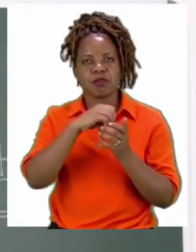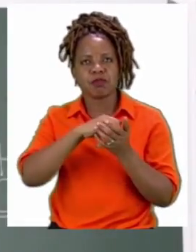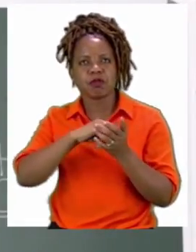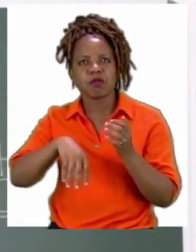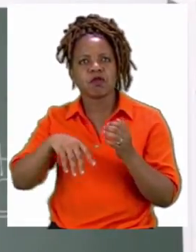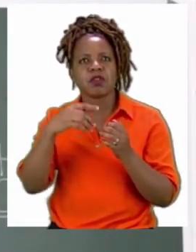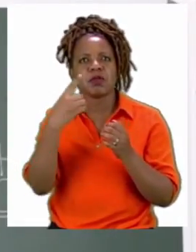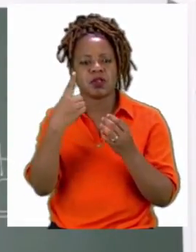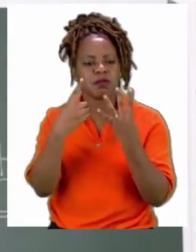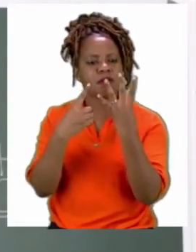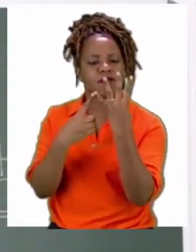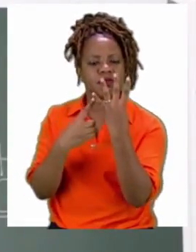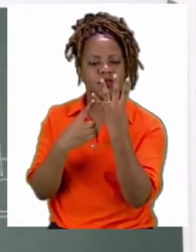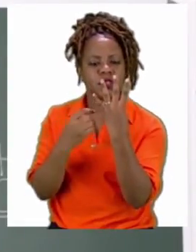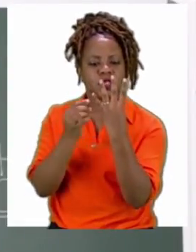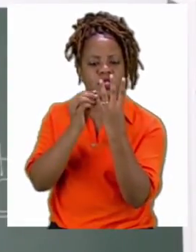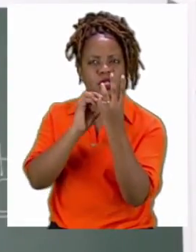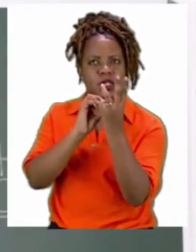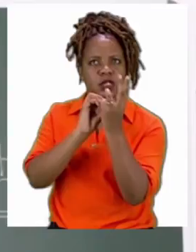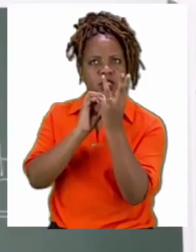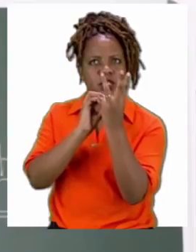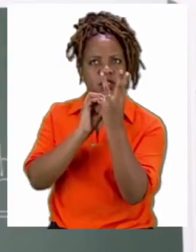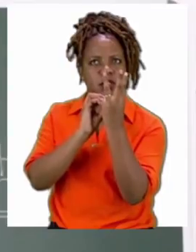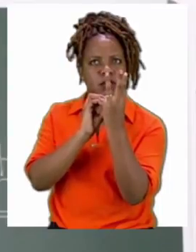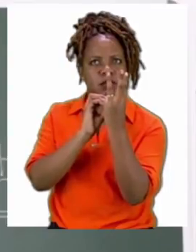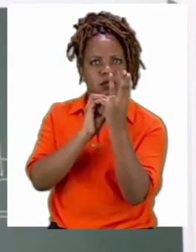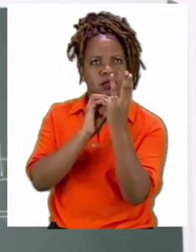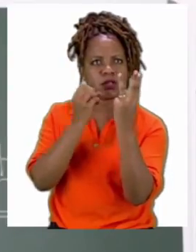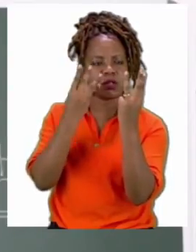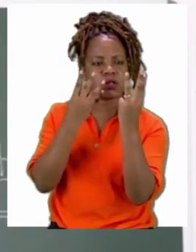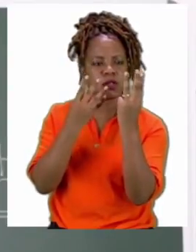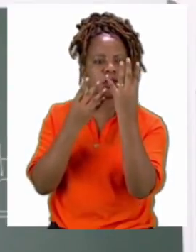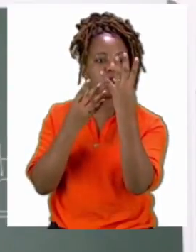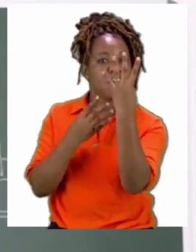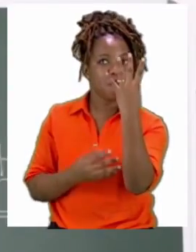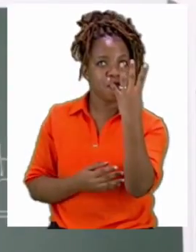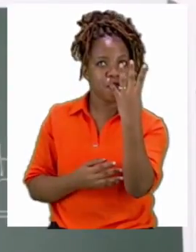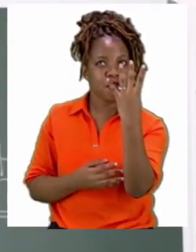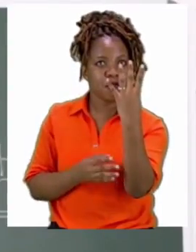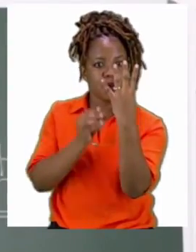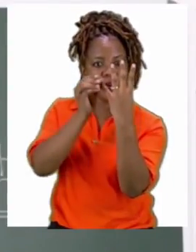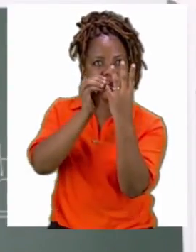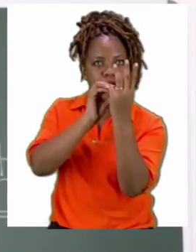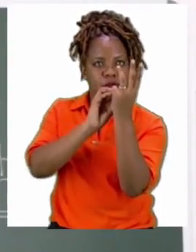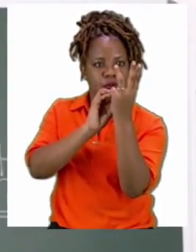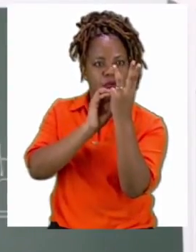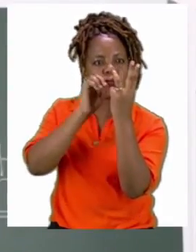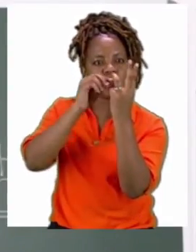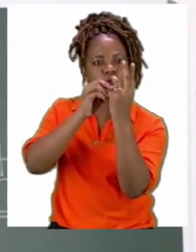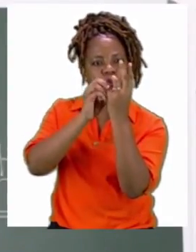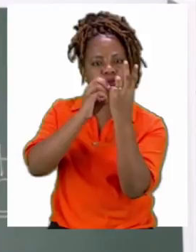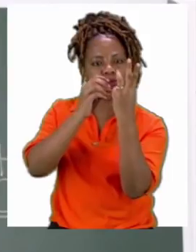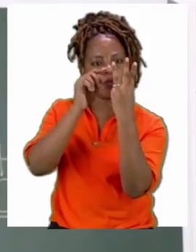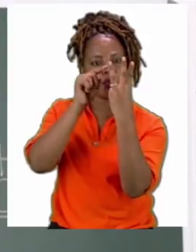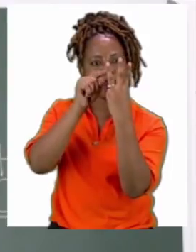1, boys and girls? Well, if you use your fingers, 4 minus 1 becomes 3. So we are going